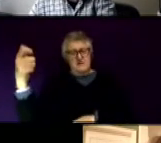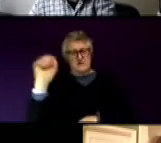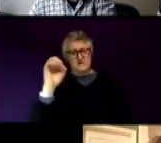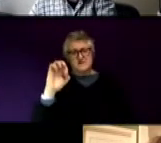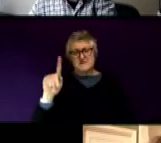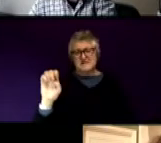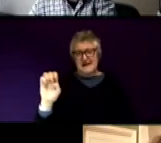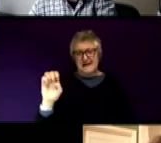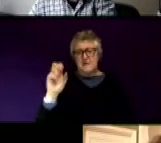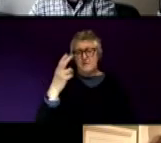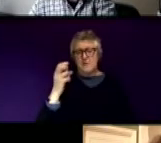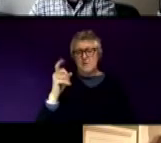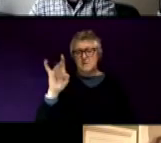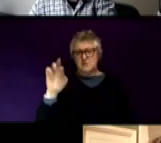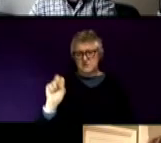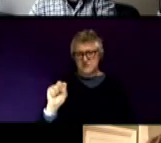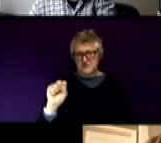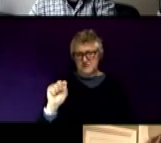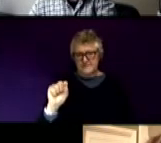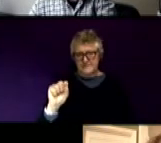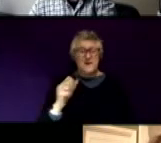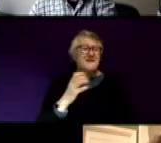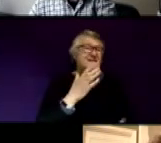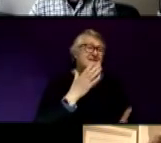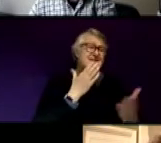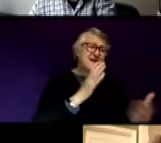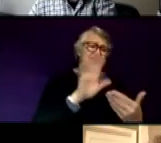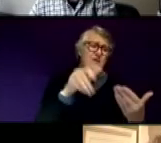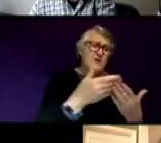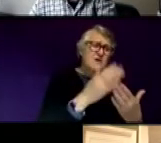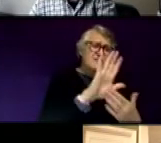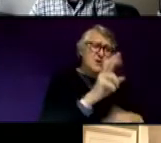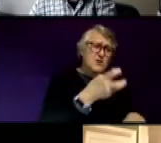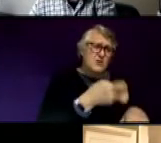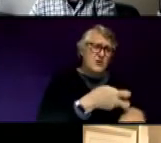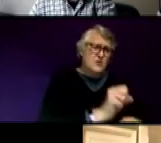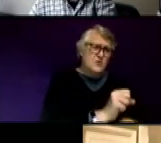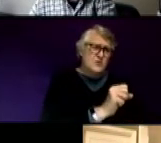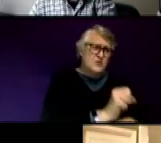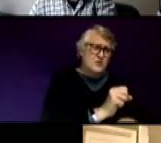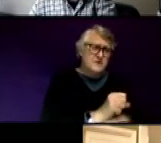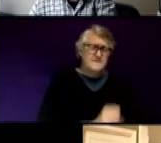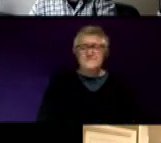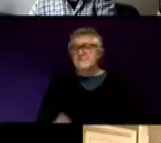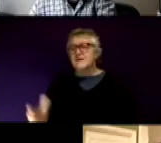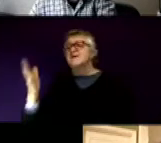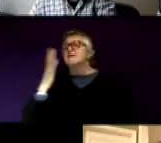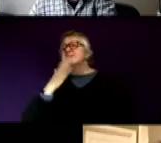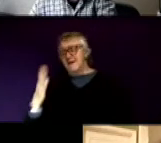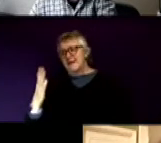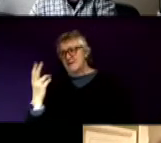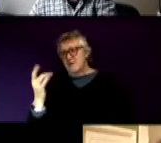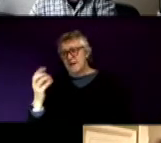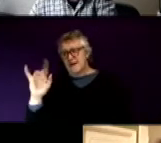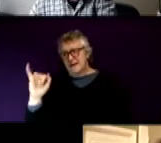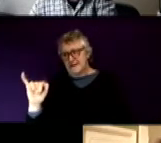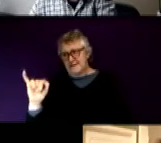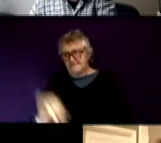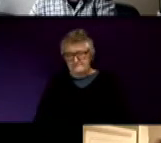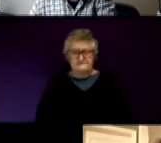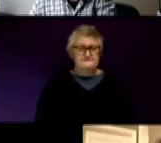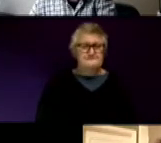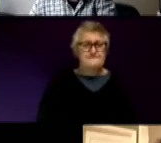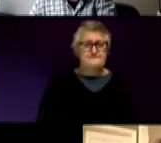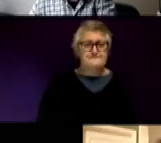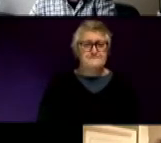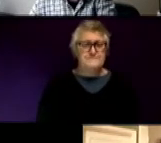Thank you for all your hard work. Thank you, Heidi. Barb, is there